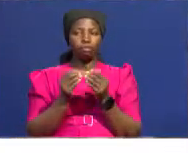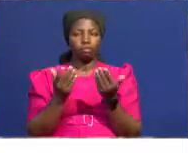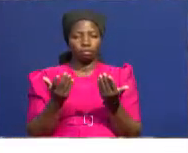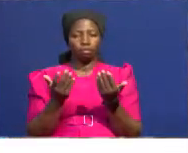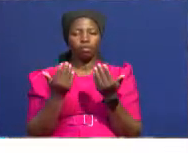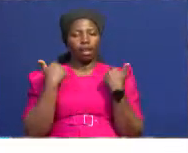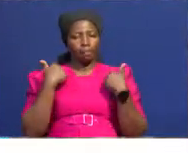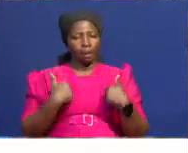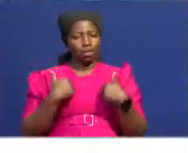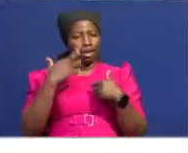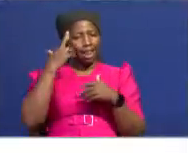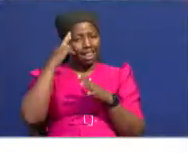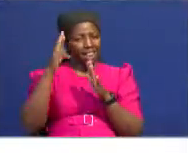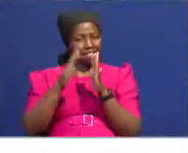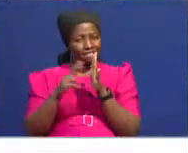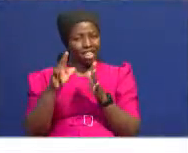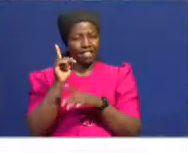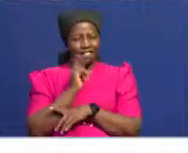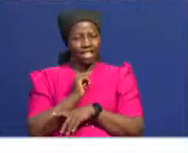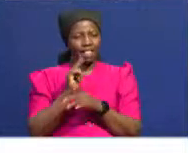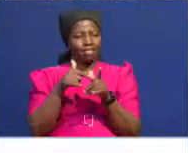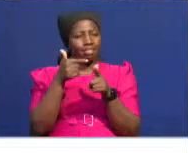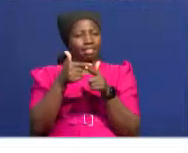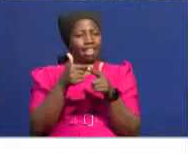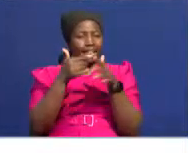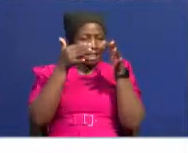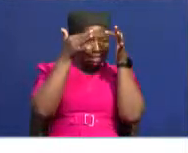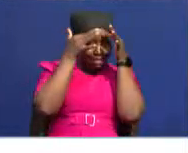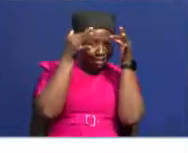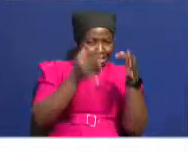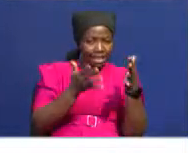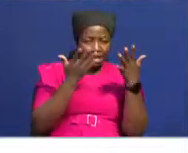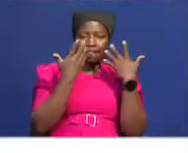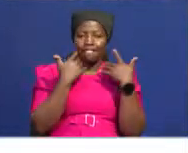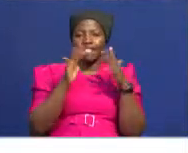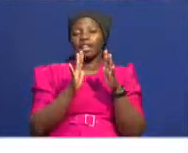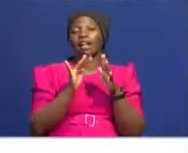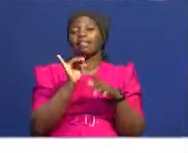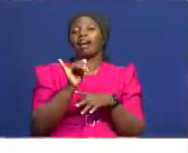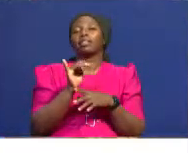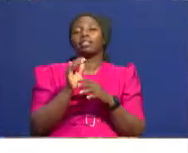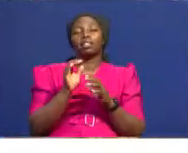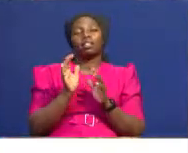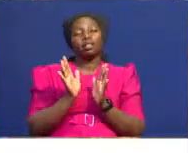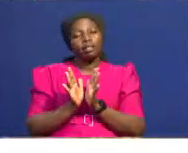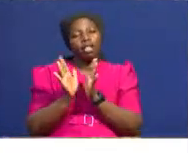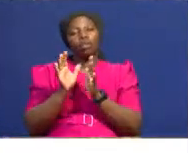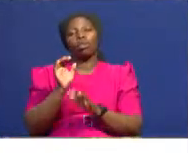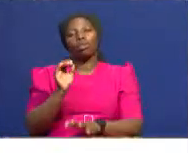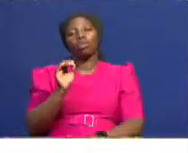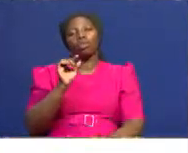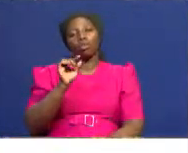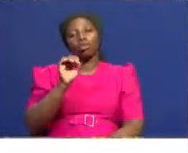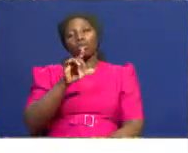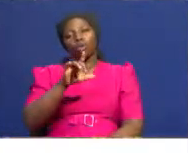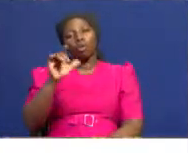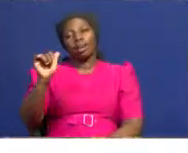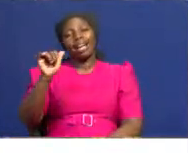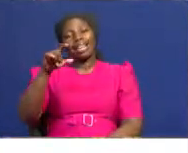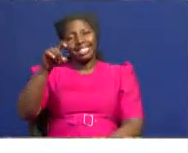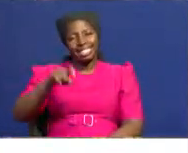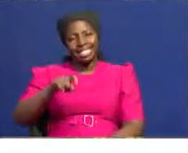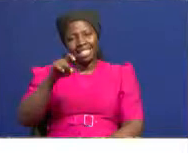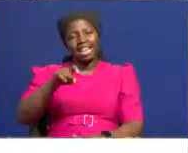and I reflected. And I made up my mind that General Ogola deserved to